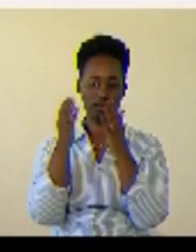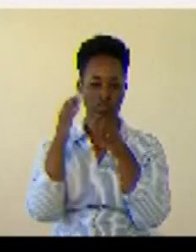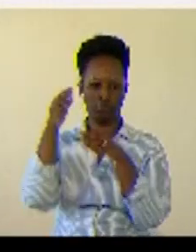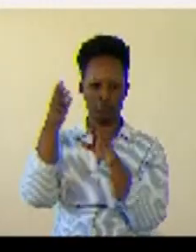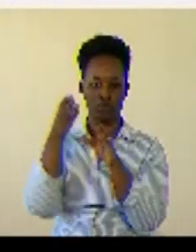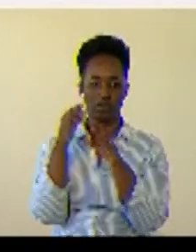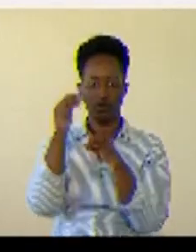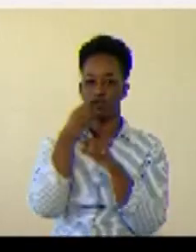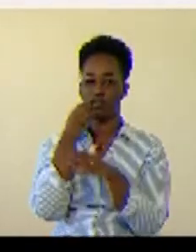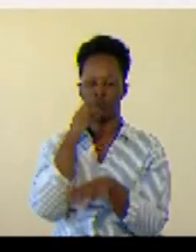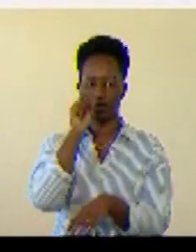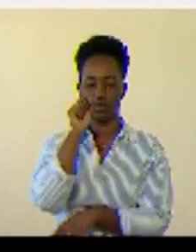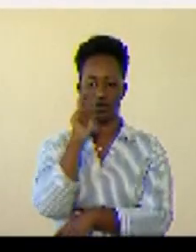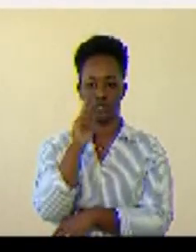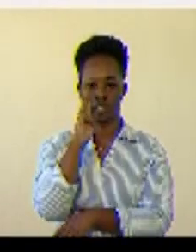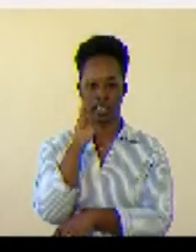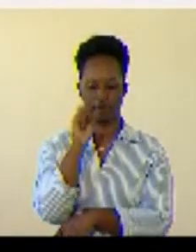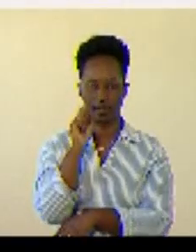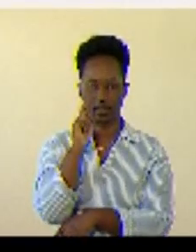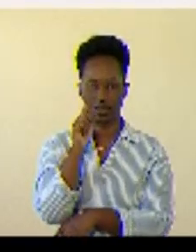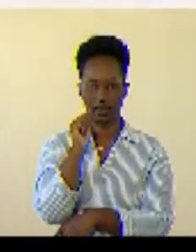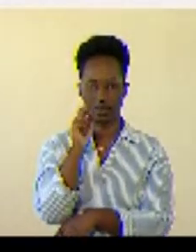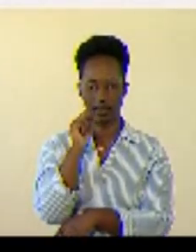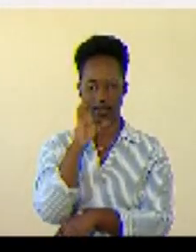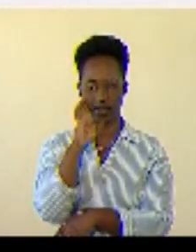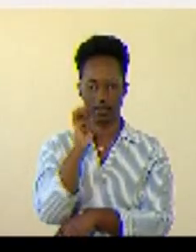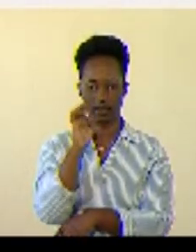nutrients that helps us to build our body parts.